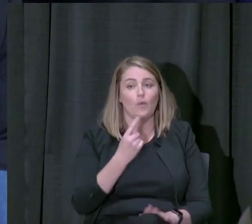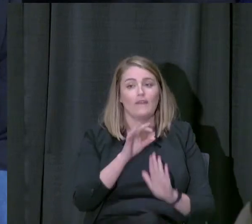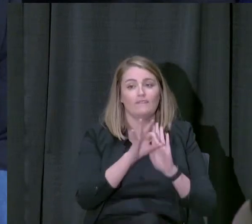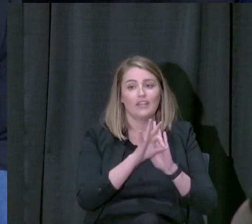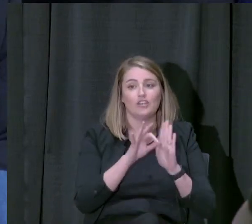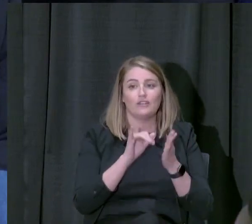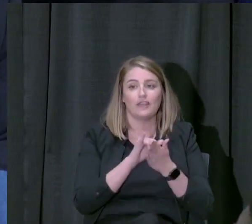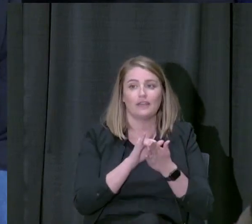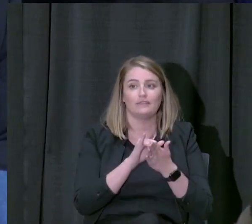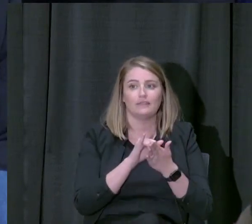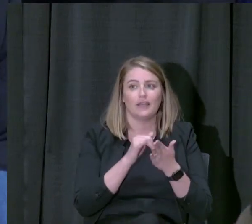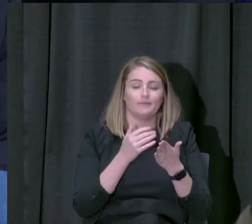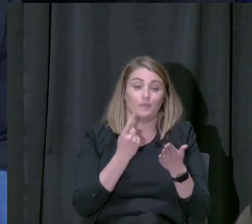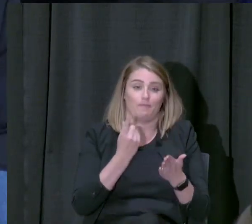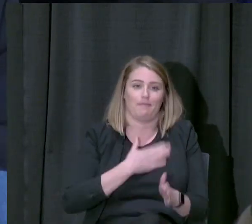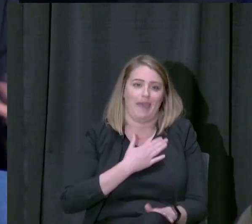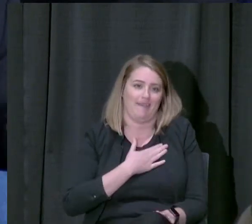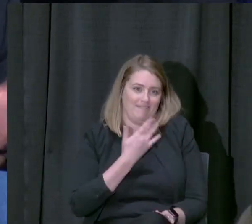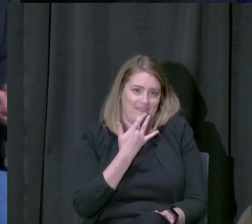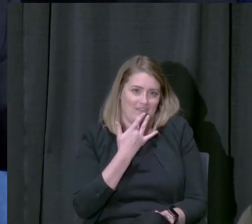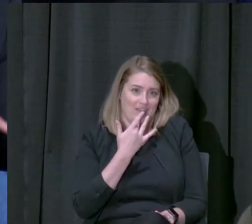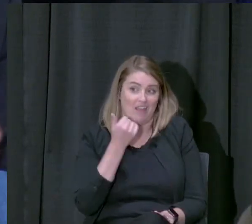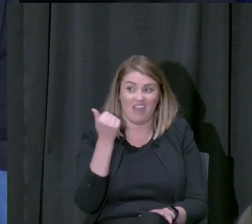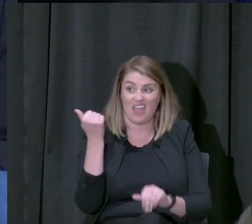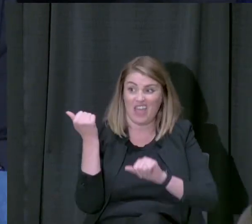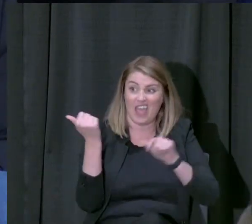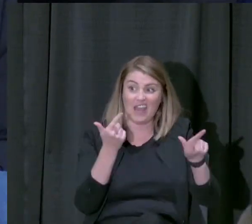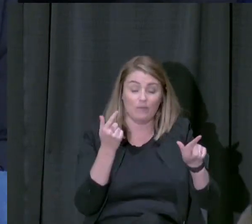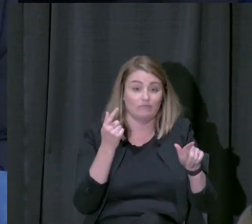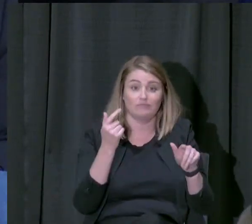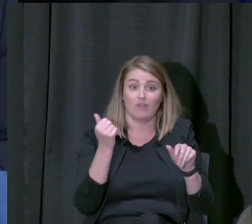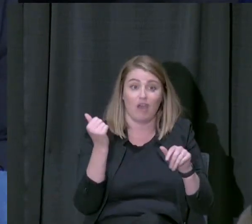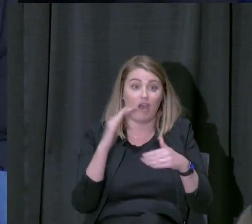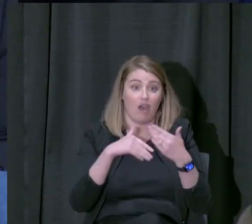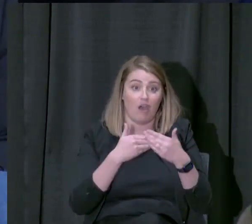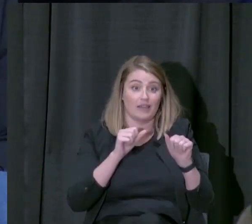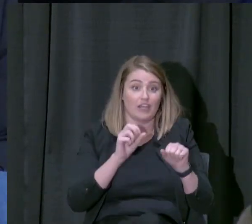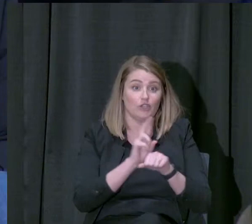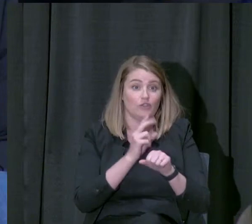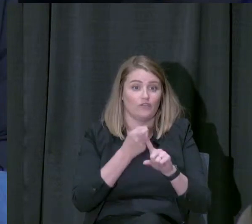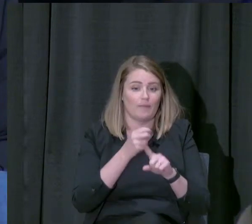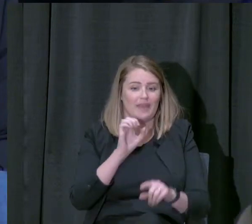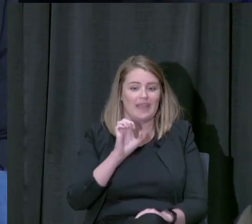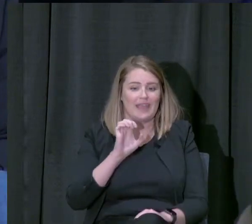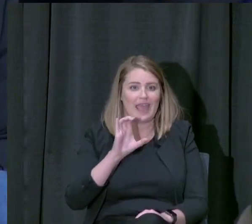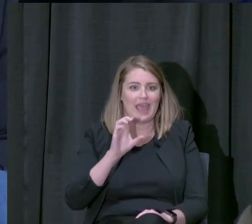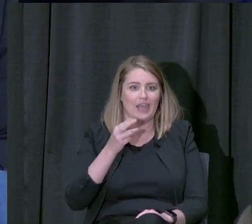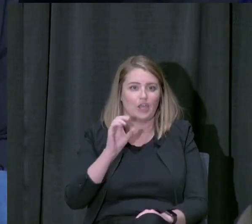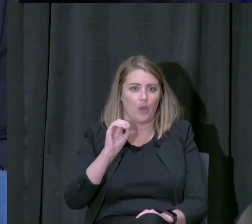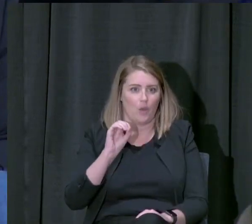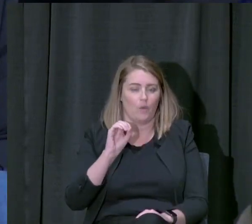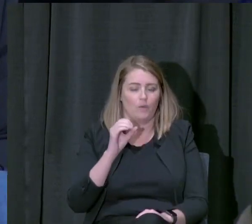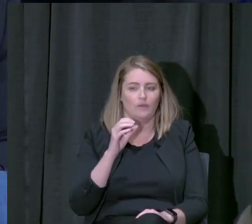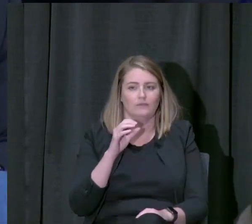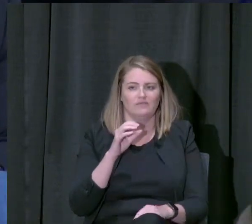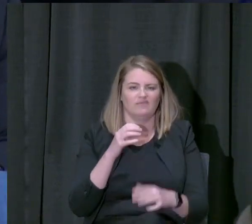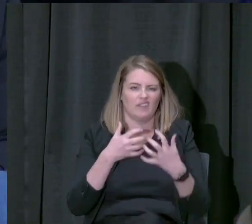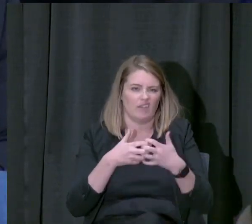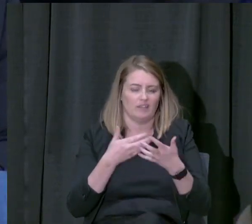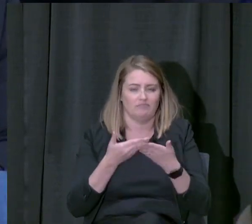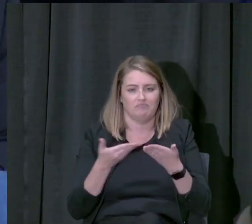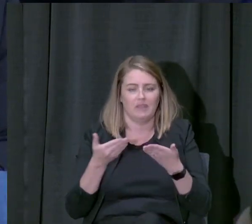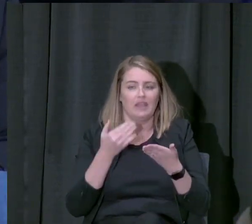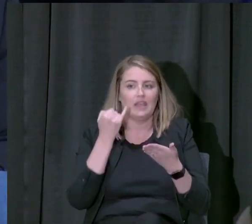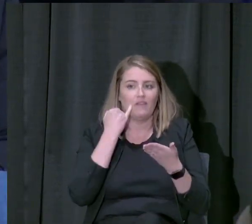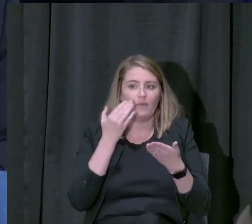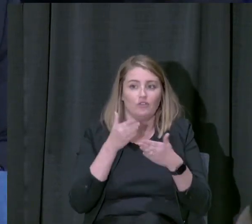that it's one of my favorites that anybody could use from their Echo device whenever they want to share their thoughts about